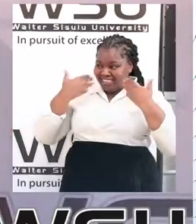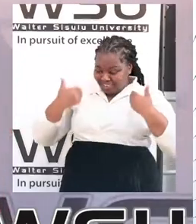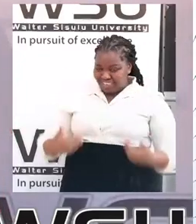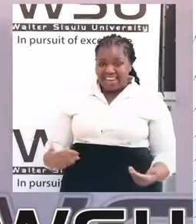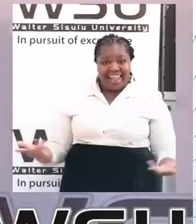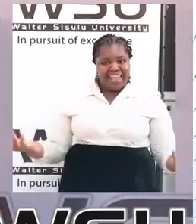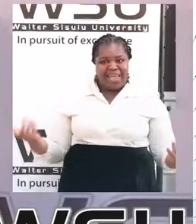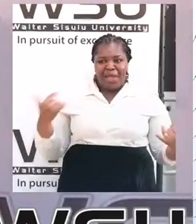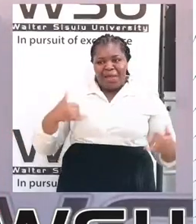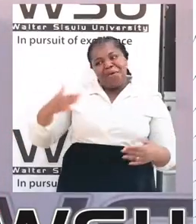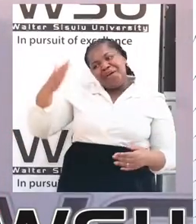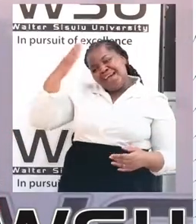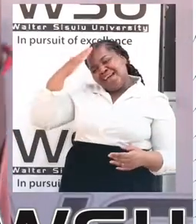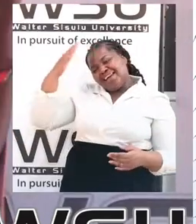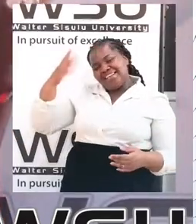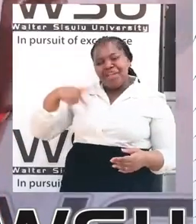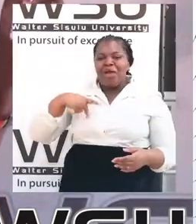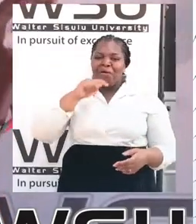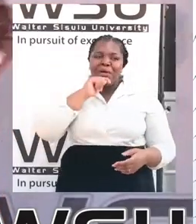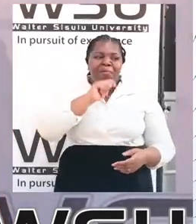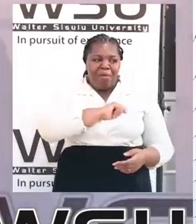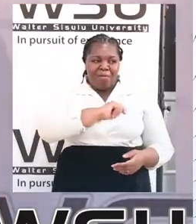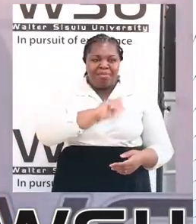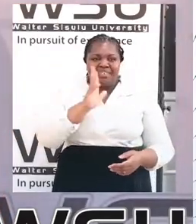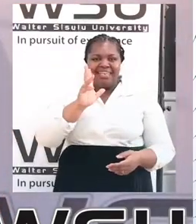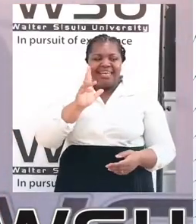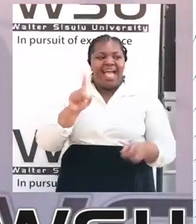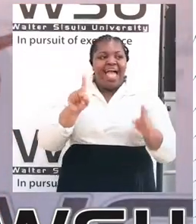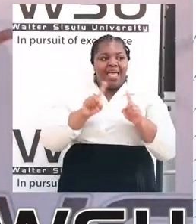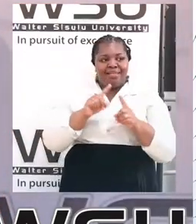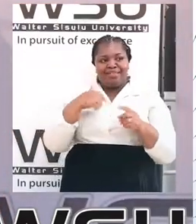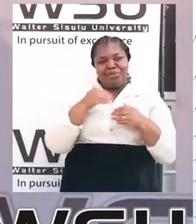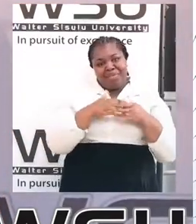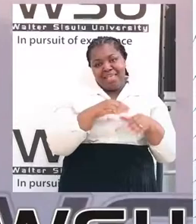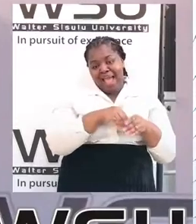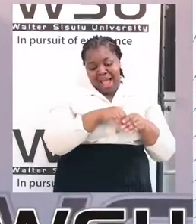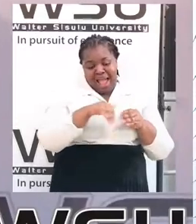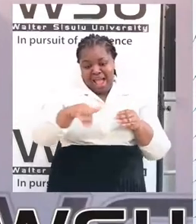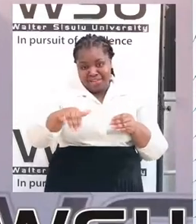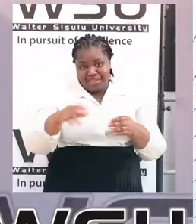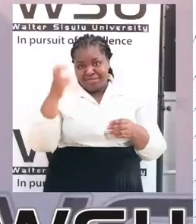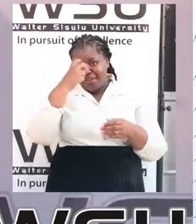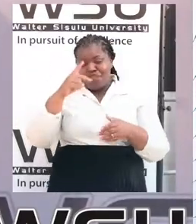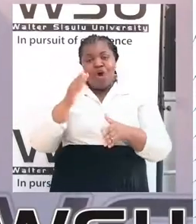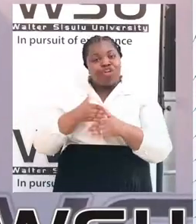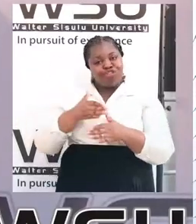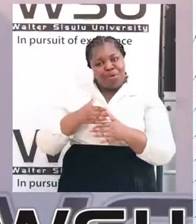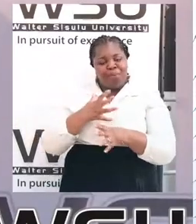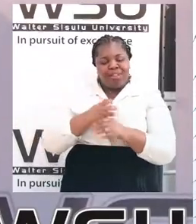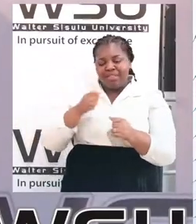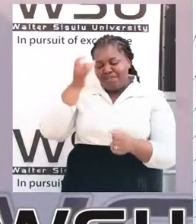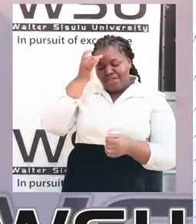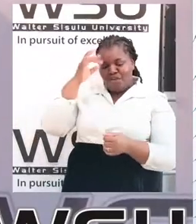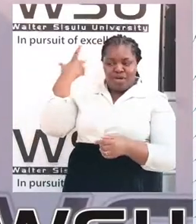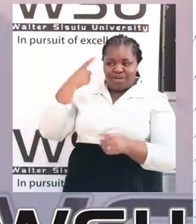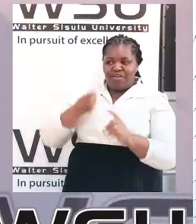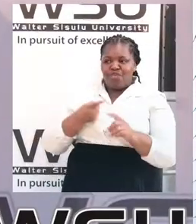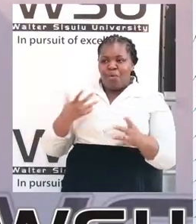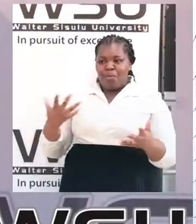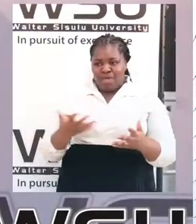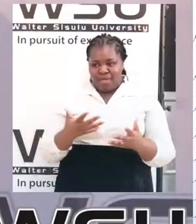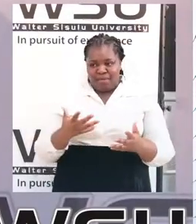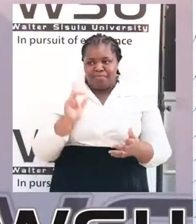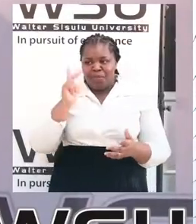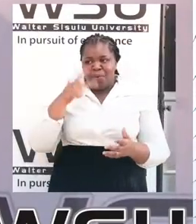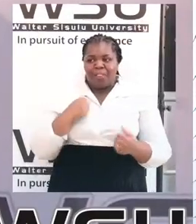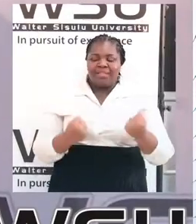today. We are graduating. We're promising that as we go out and get our jobs, we will never forget where we come from.